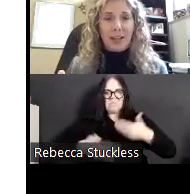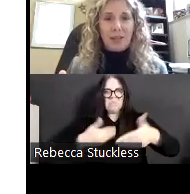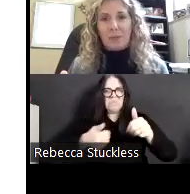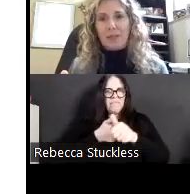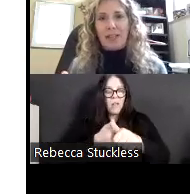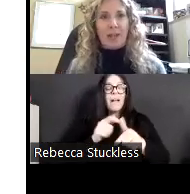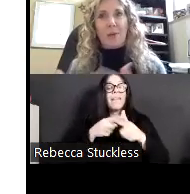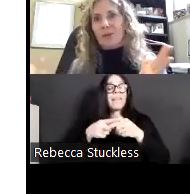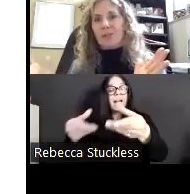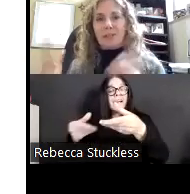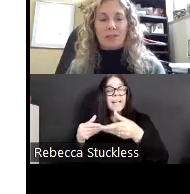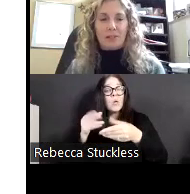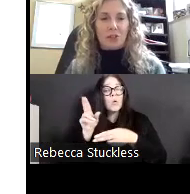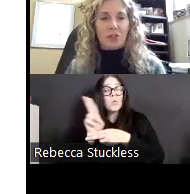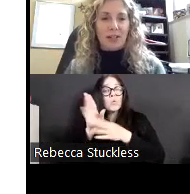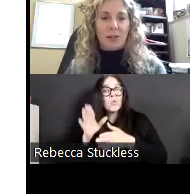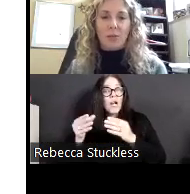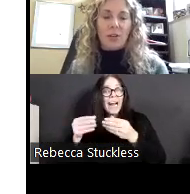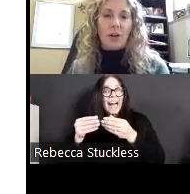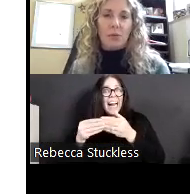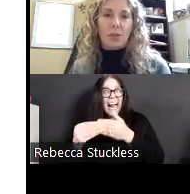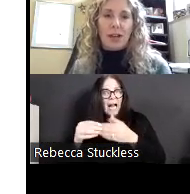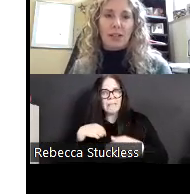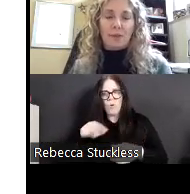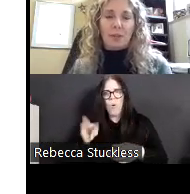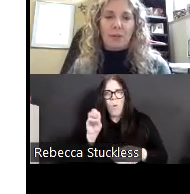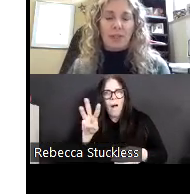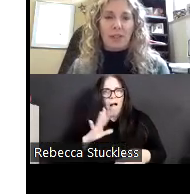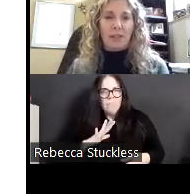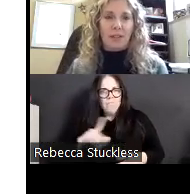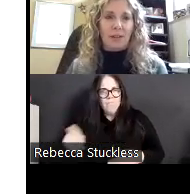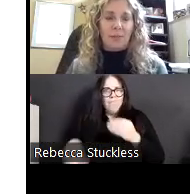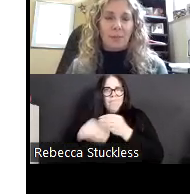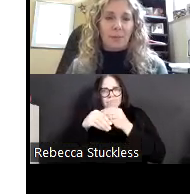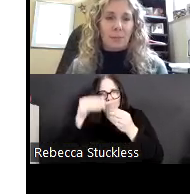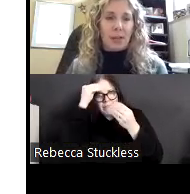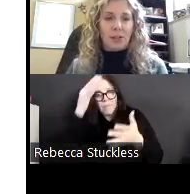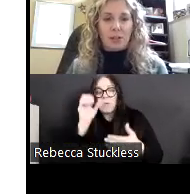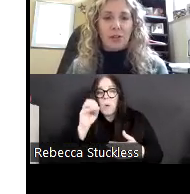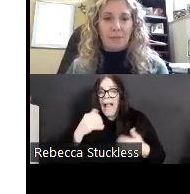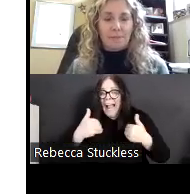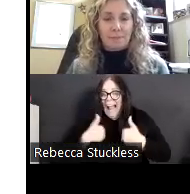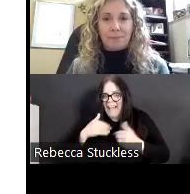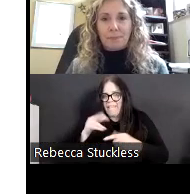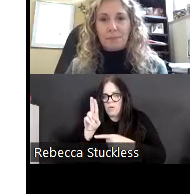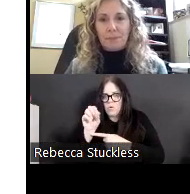guides came into play, I'm like, wow, this is great. So there are user guides for all of the practitioners.